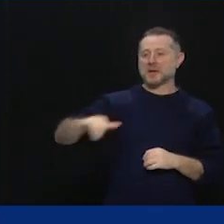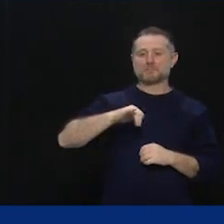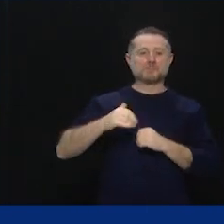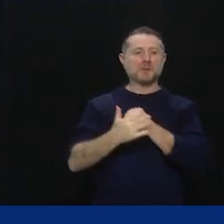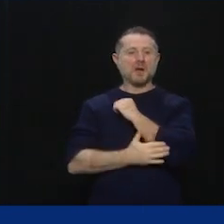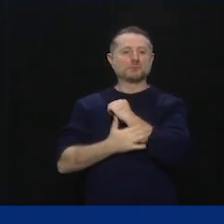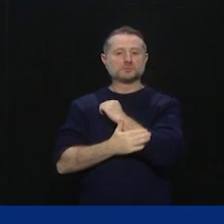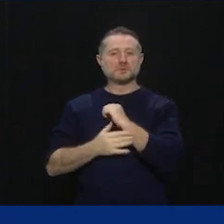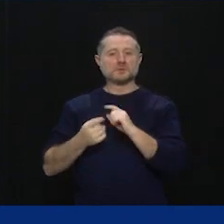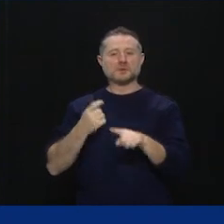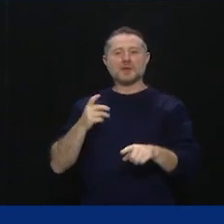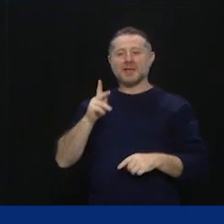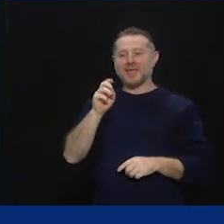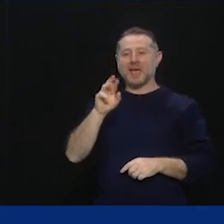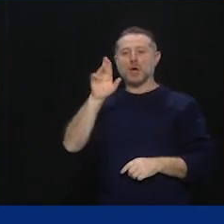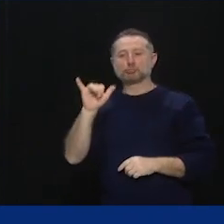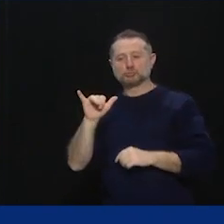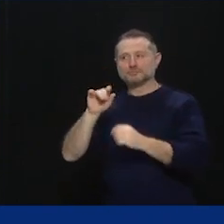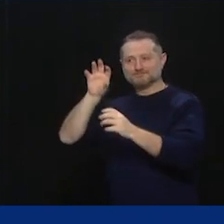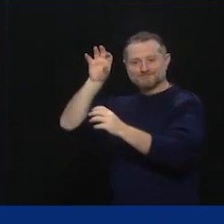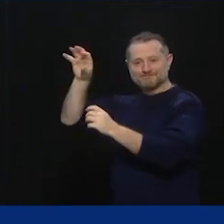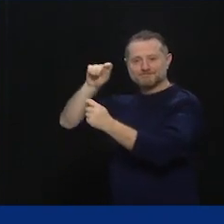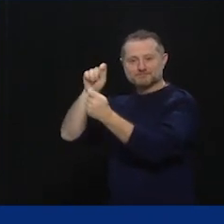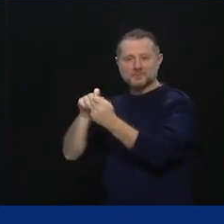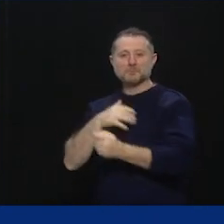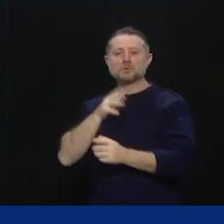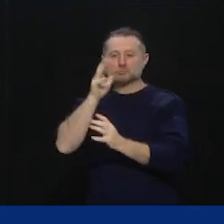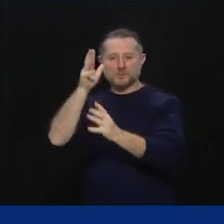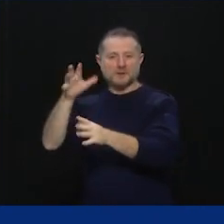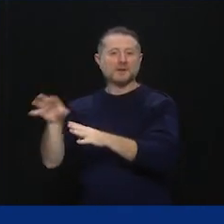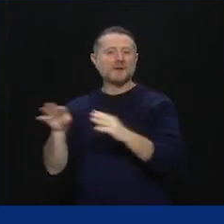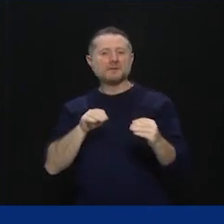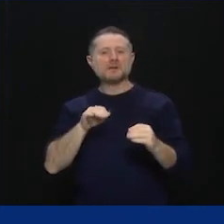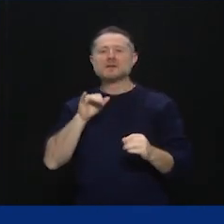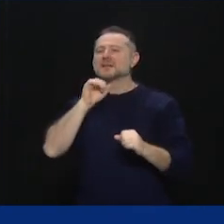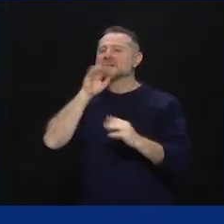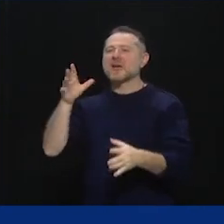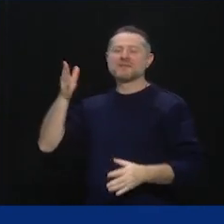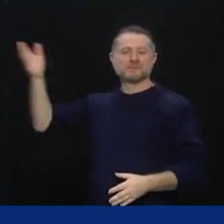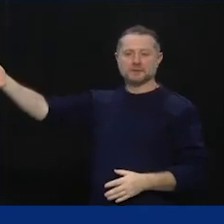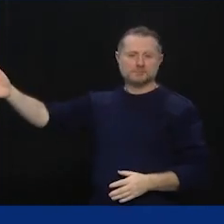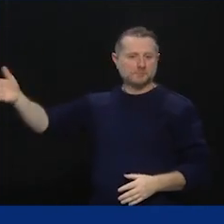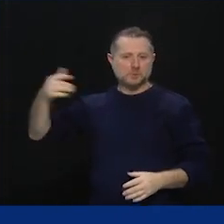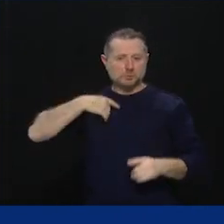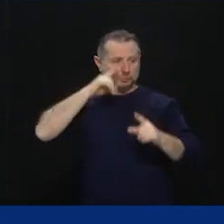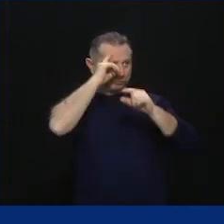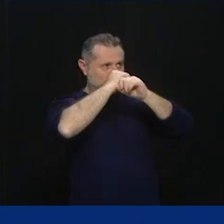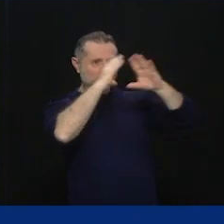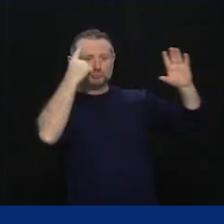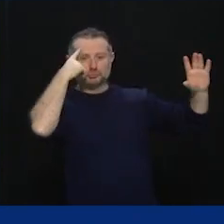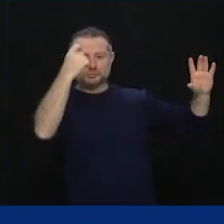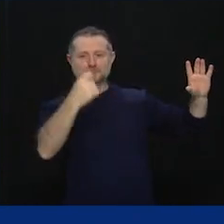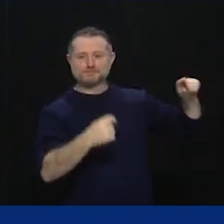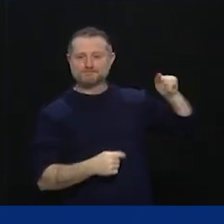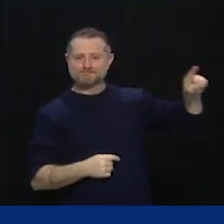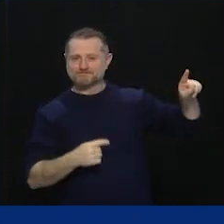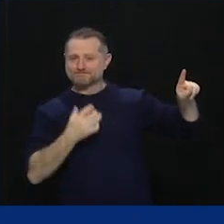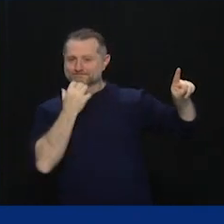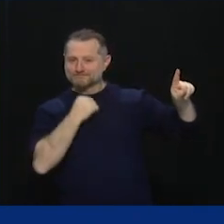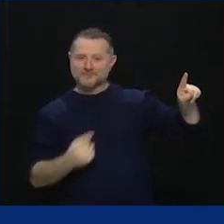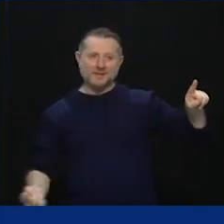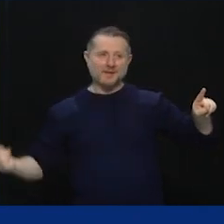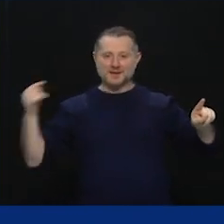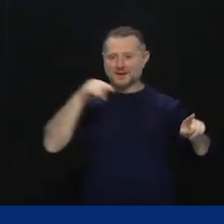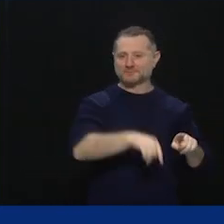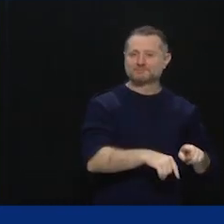poverty. Nothing but a dream that their lives could be better in this great country, and worked as migrant farm workers and domestics, and worked at